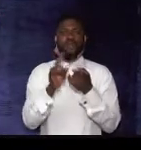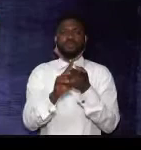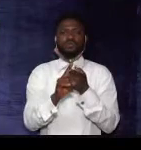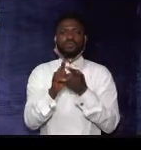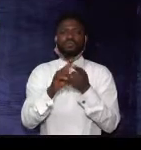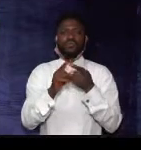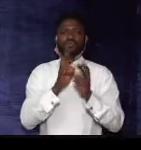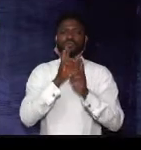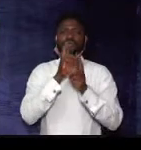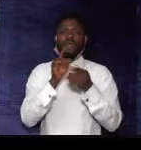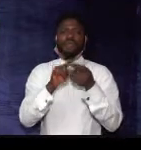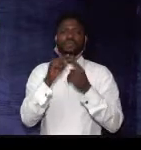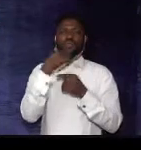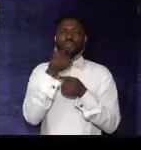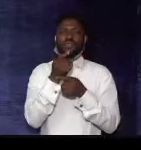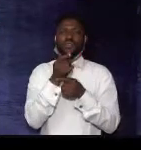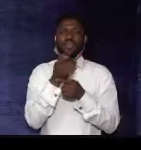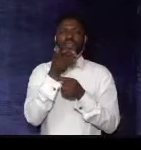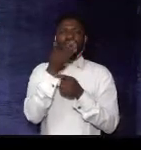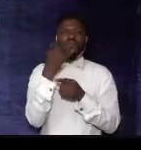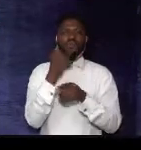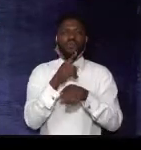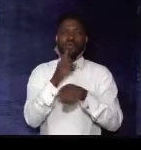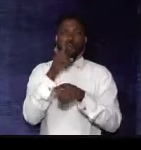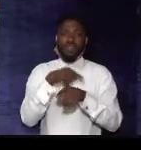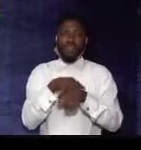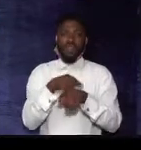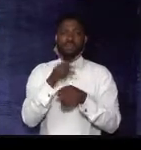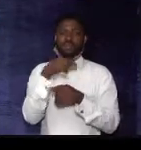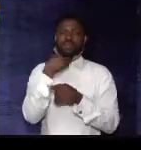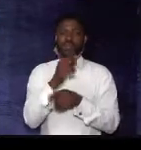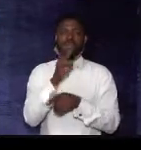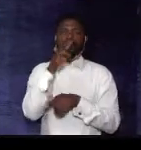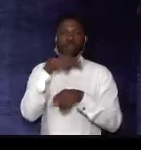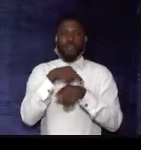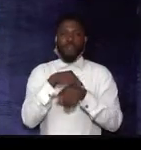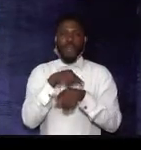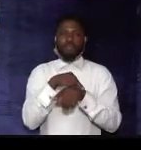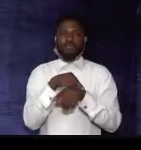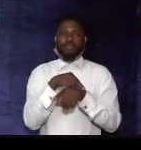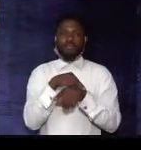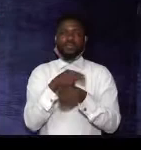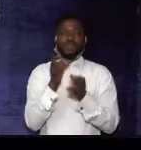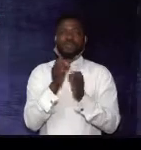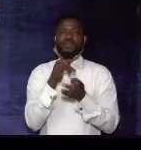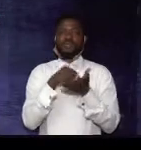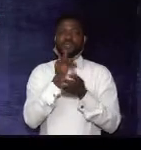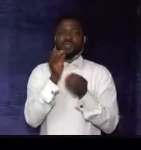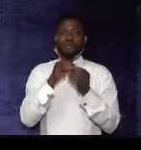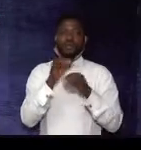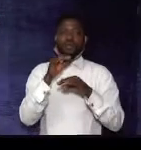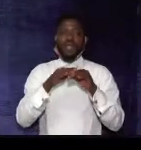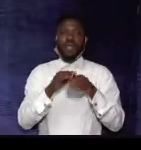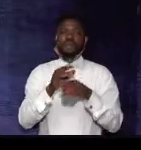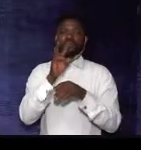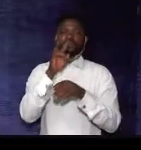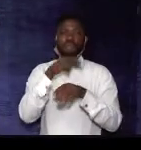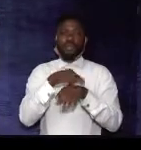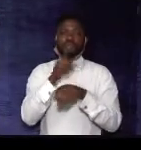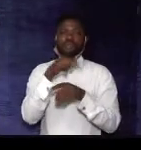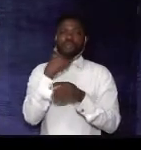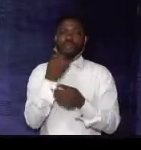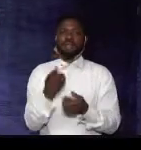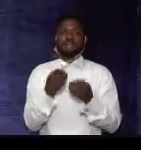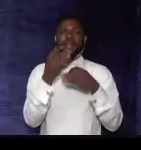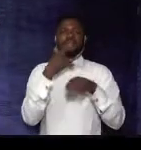question. So I want you to reply to say, if it is one time, you say one time. If it's two times, you say two times. If it's more than two times,